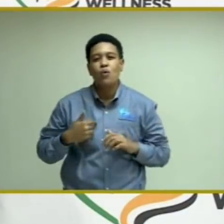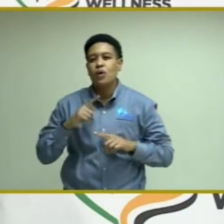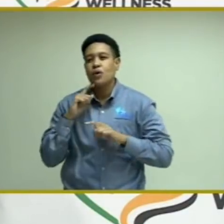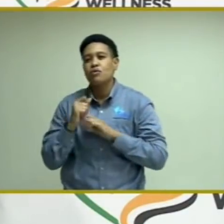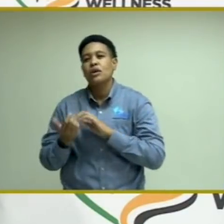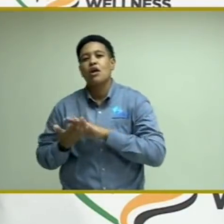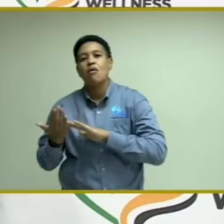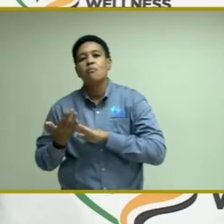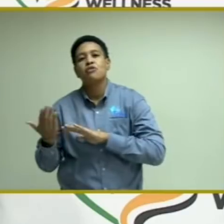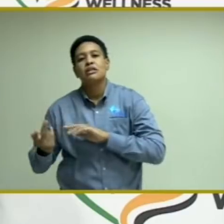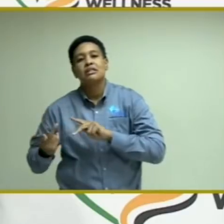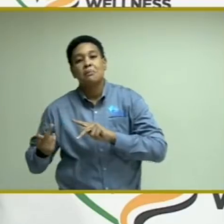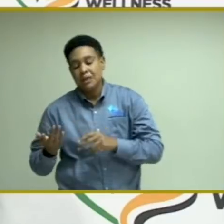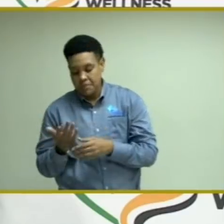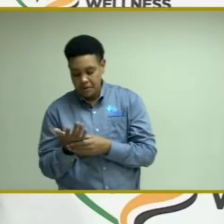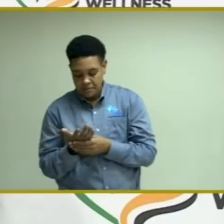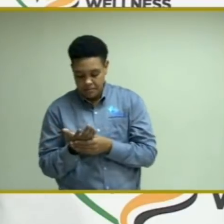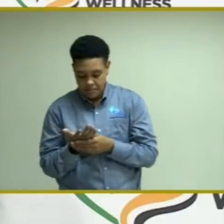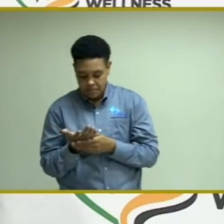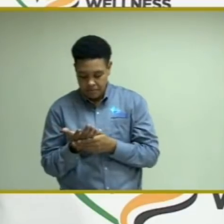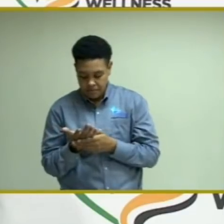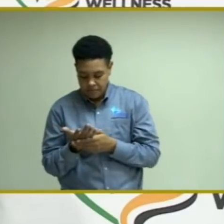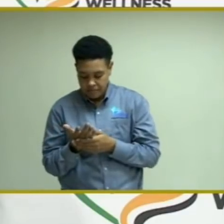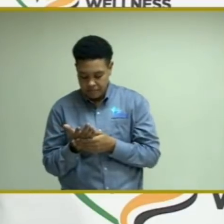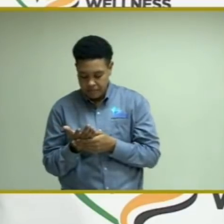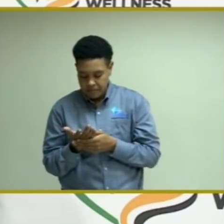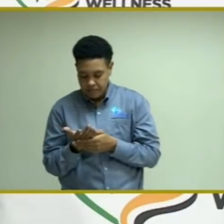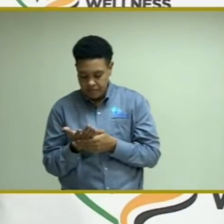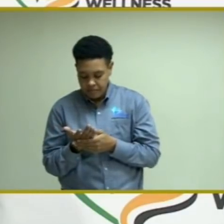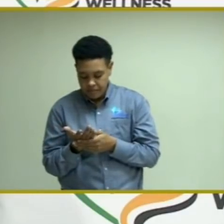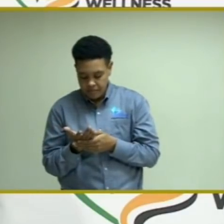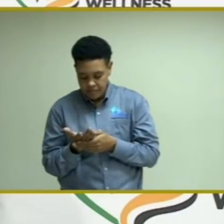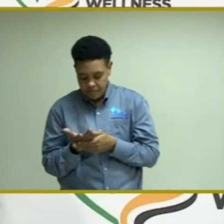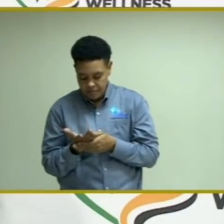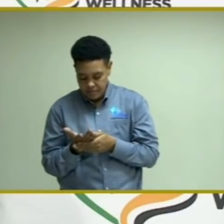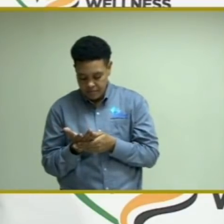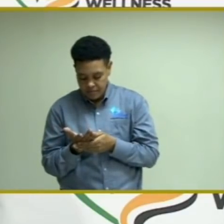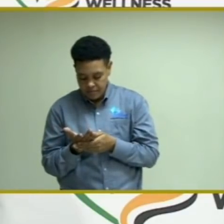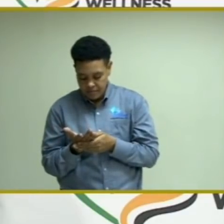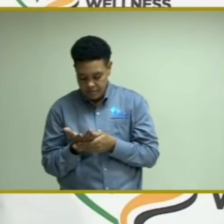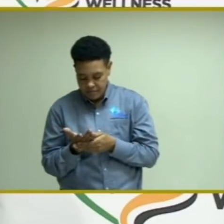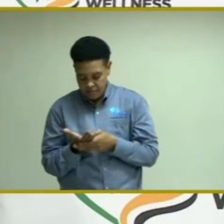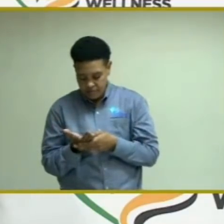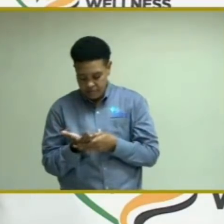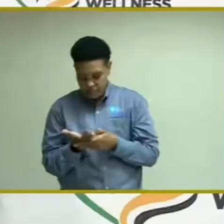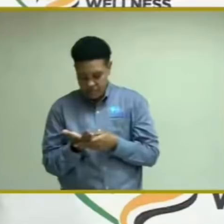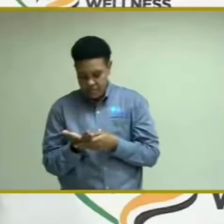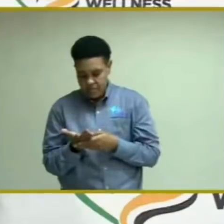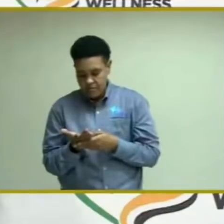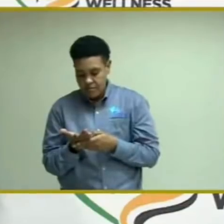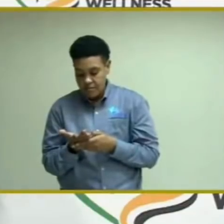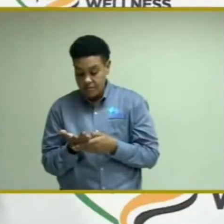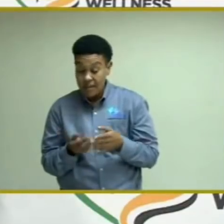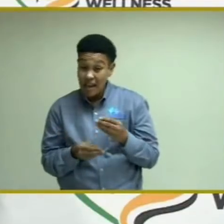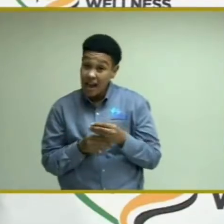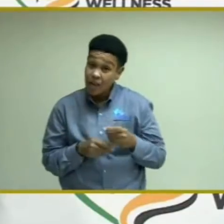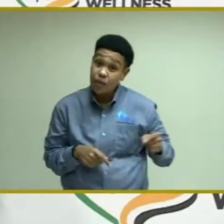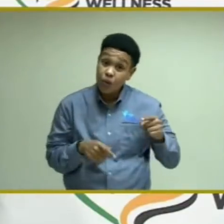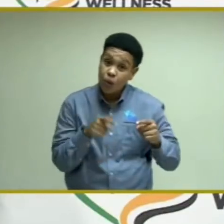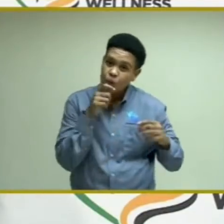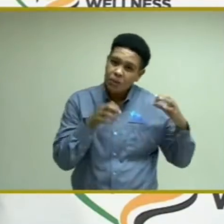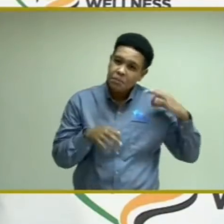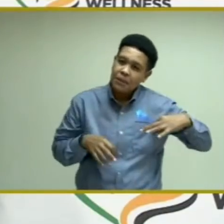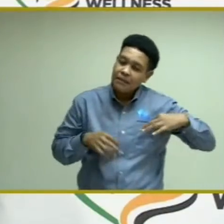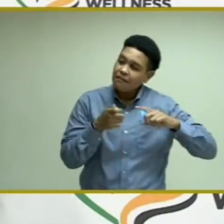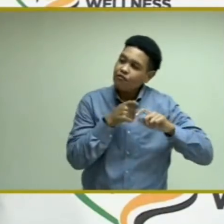as a people. And to some extent, those who benefit from particular privileges, if you will,